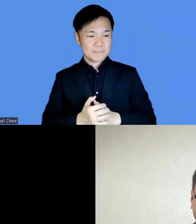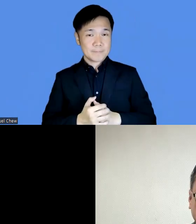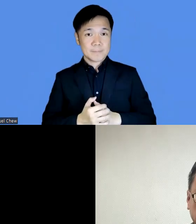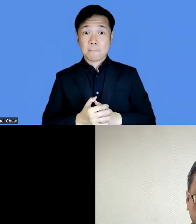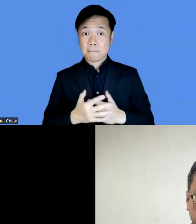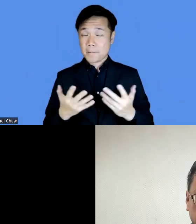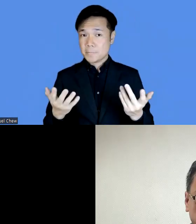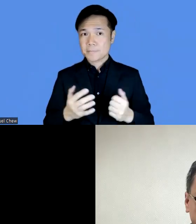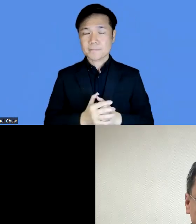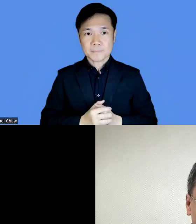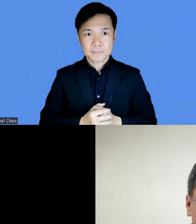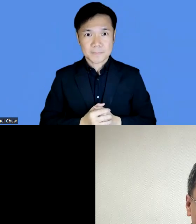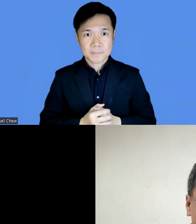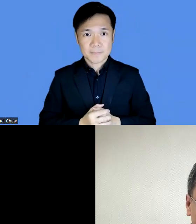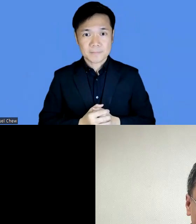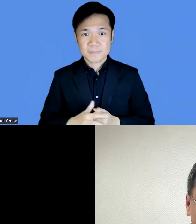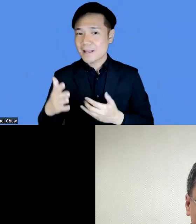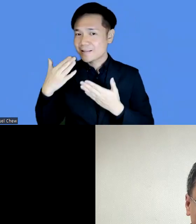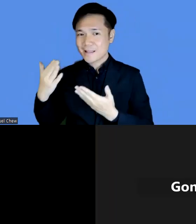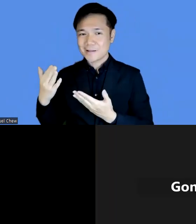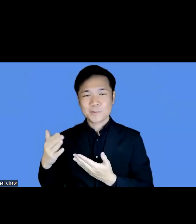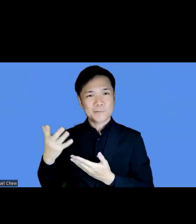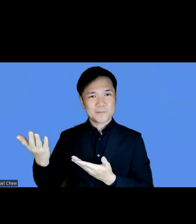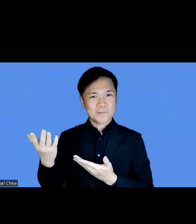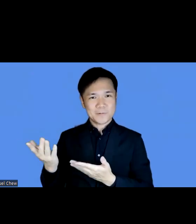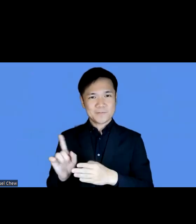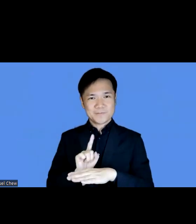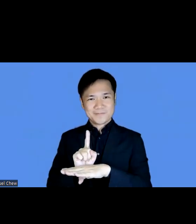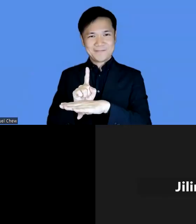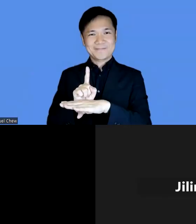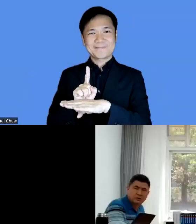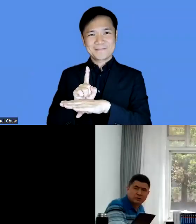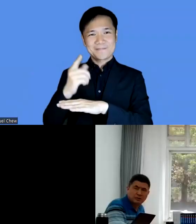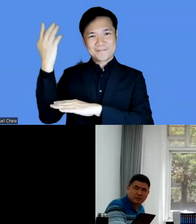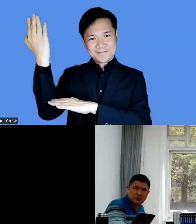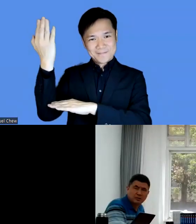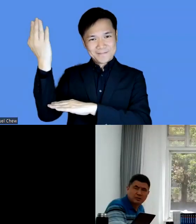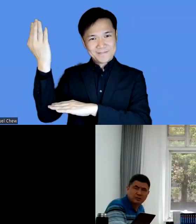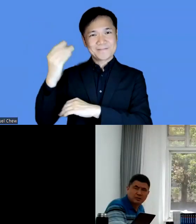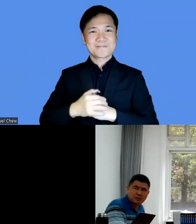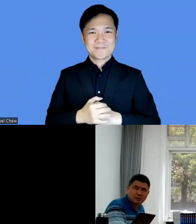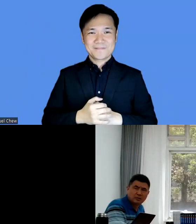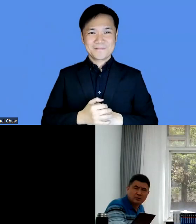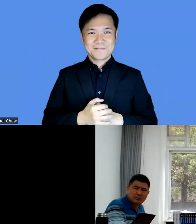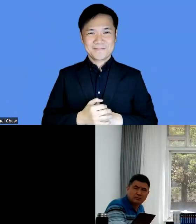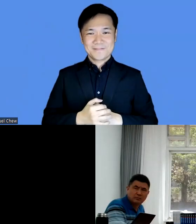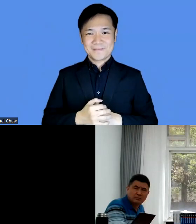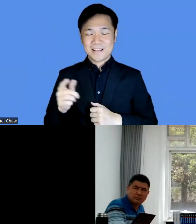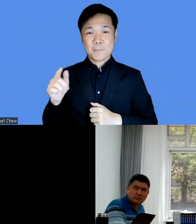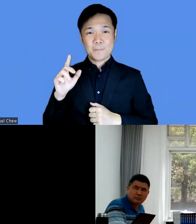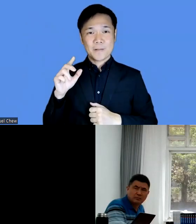for jumping in and help us in delivering the speech from Mr.